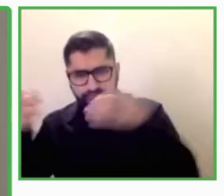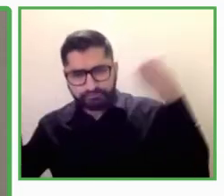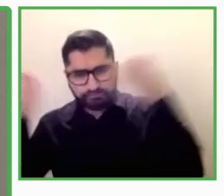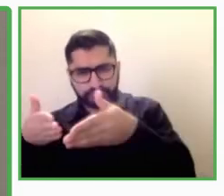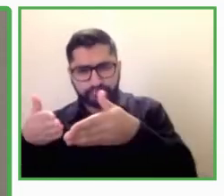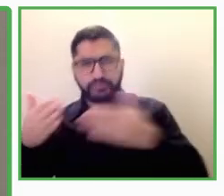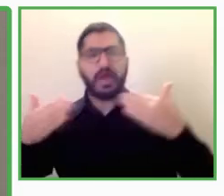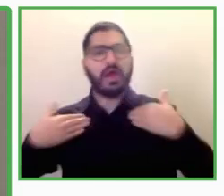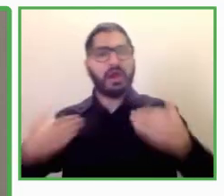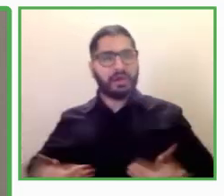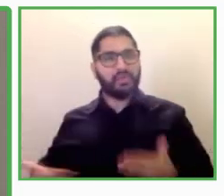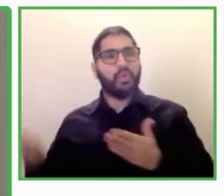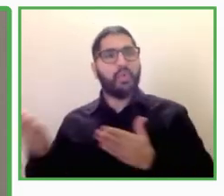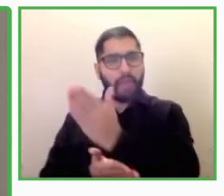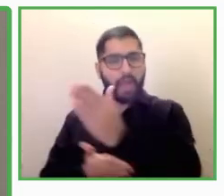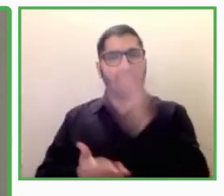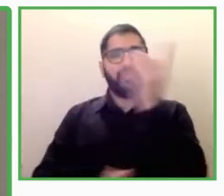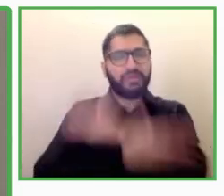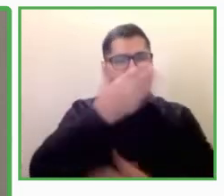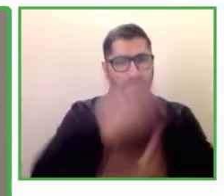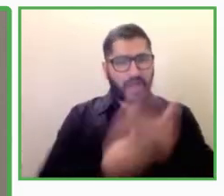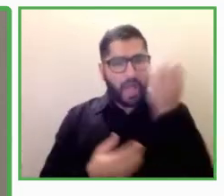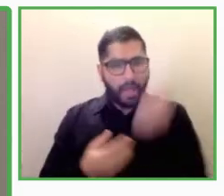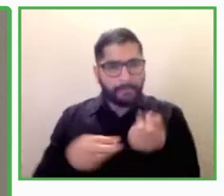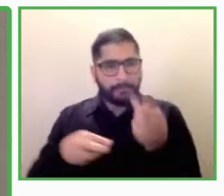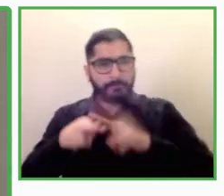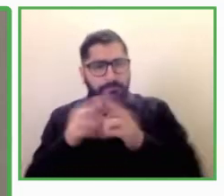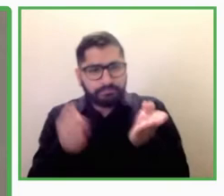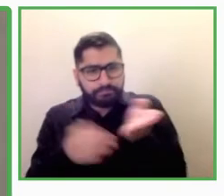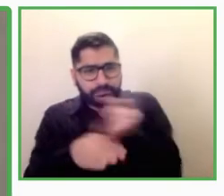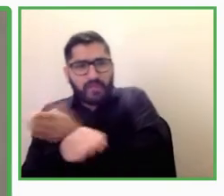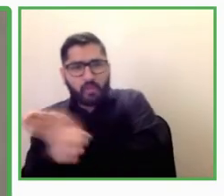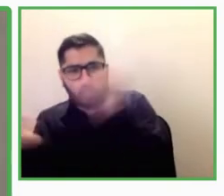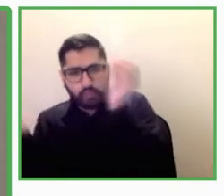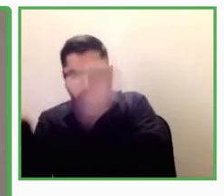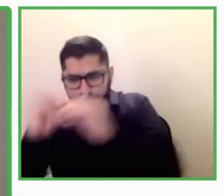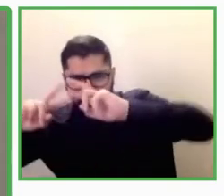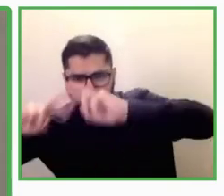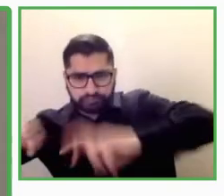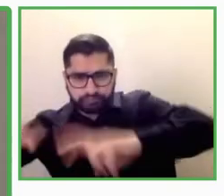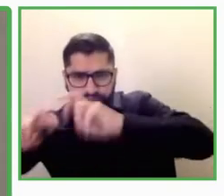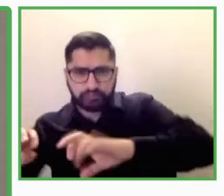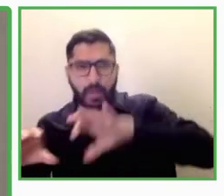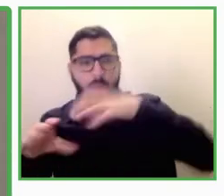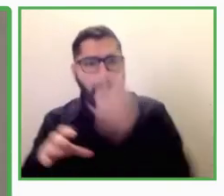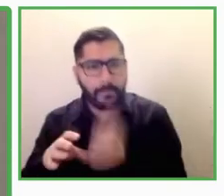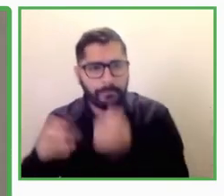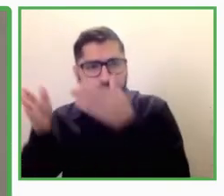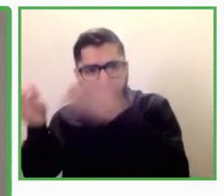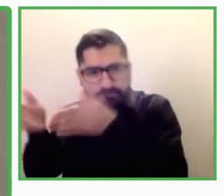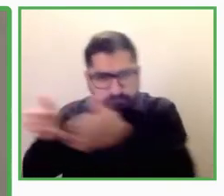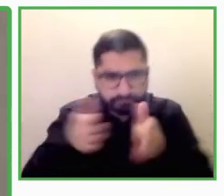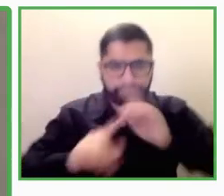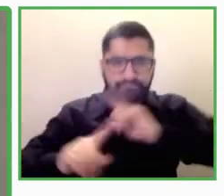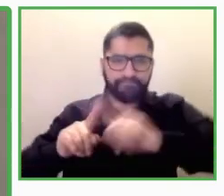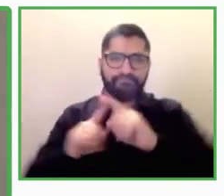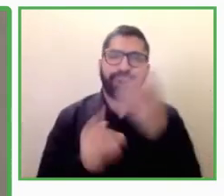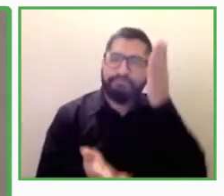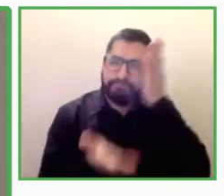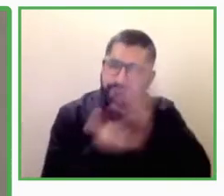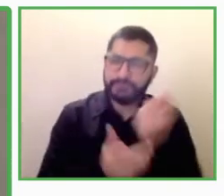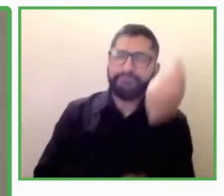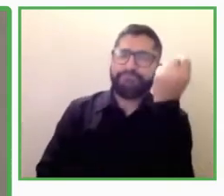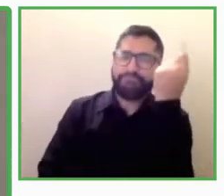provided some indications on the analysis and areas that we need to consider when analyzing job policies